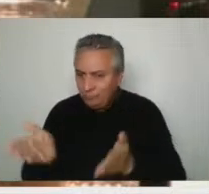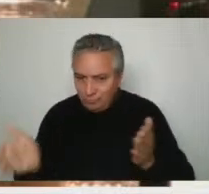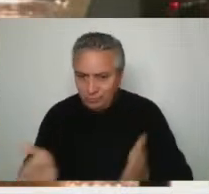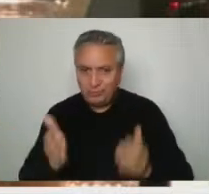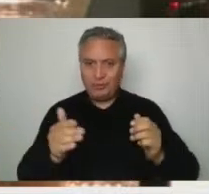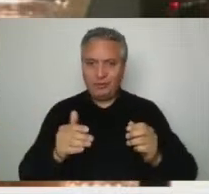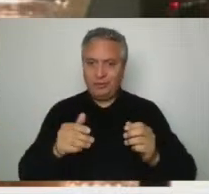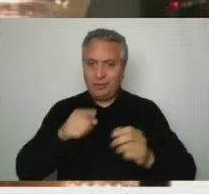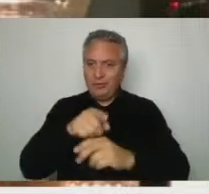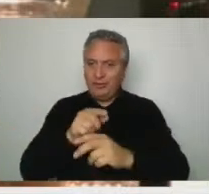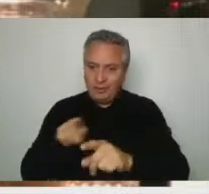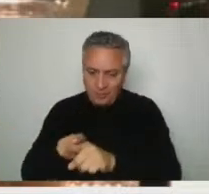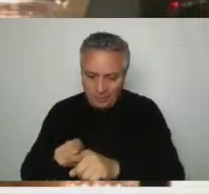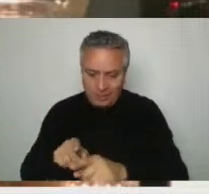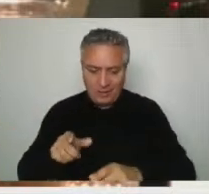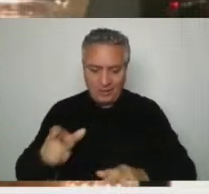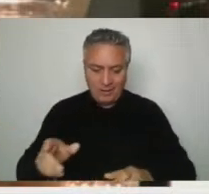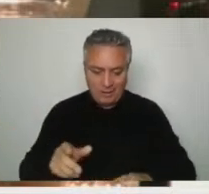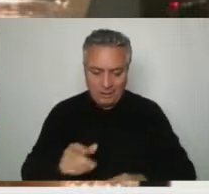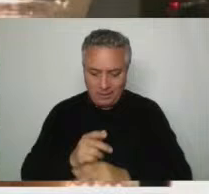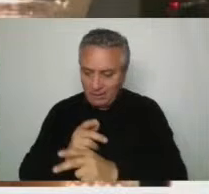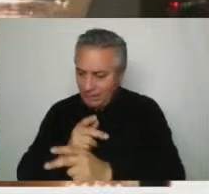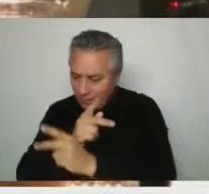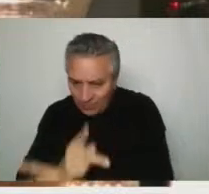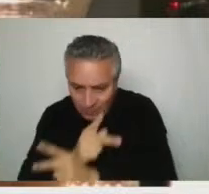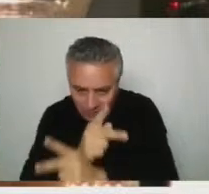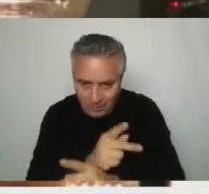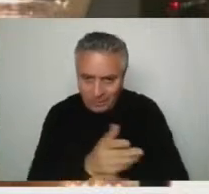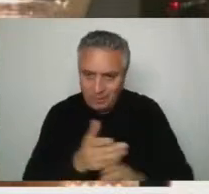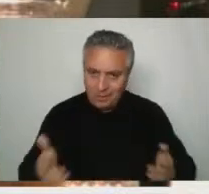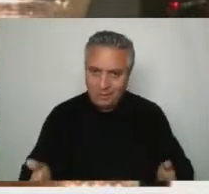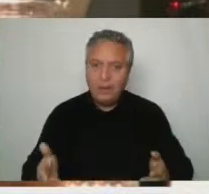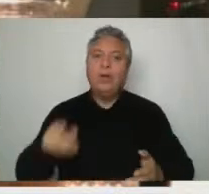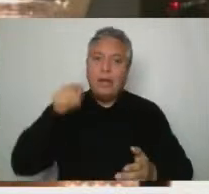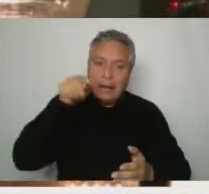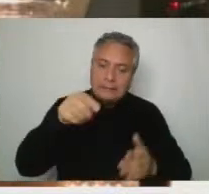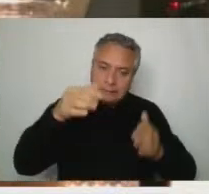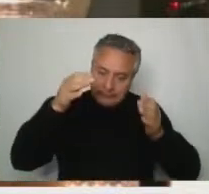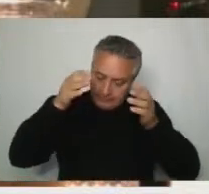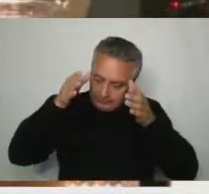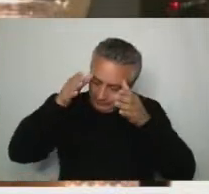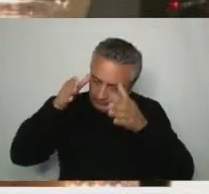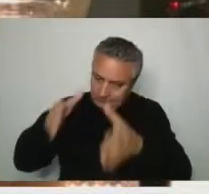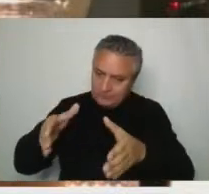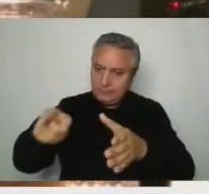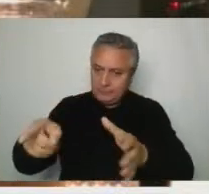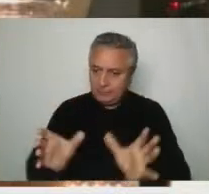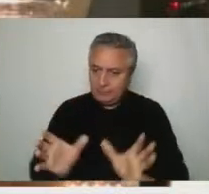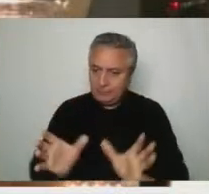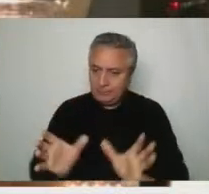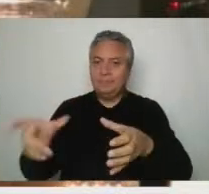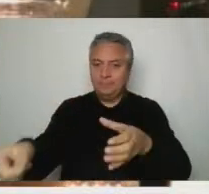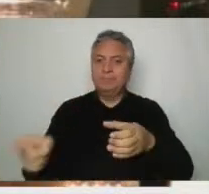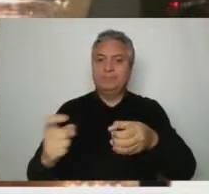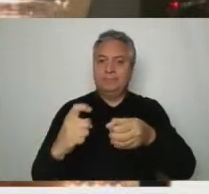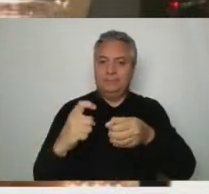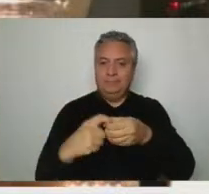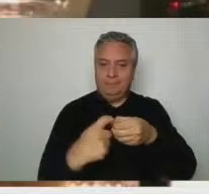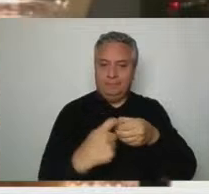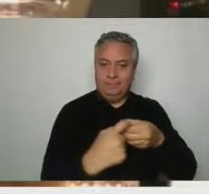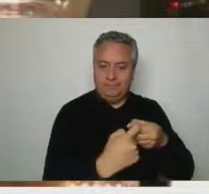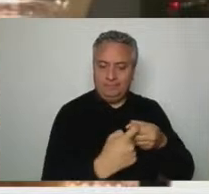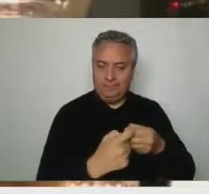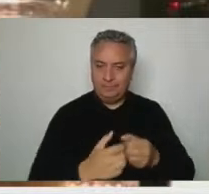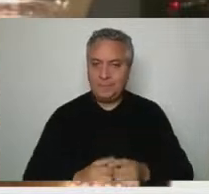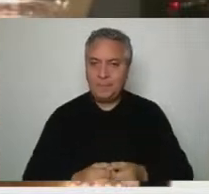and prevention measures that right now are mainly geared towards those who have already